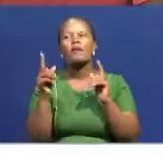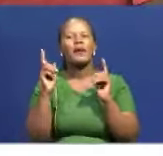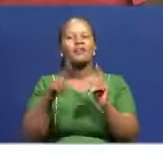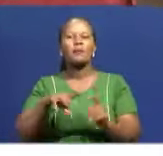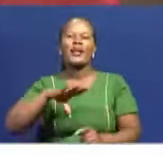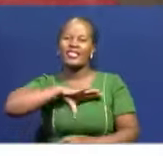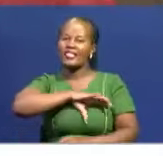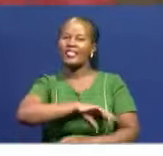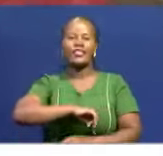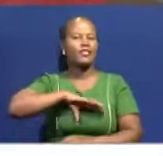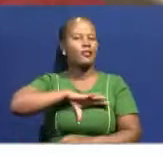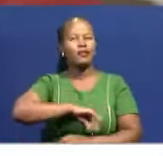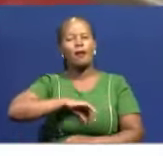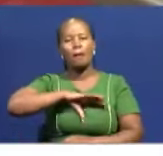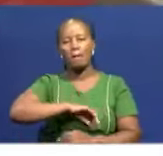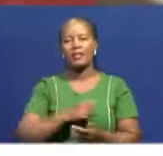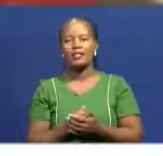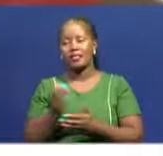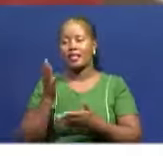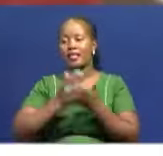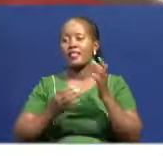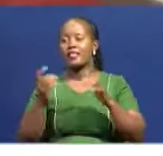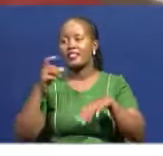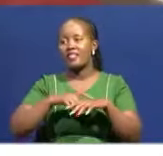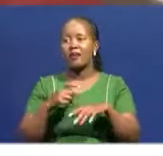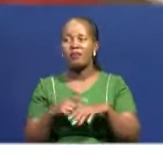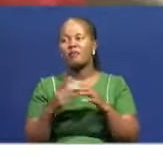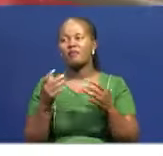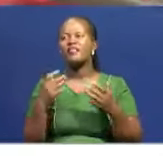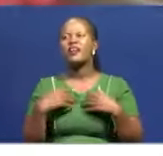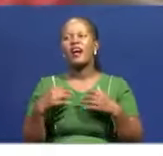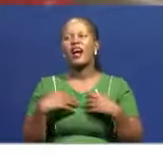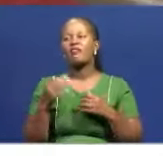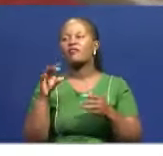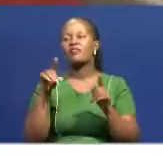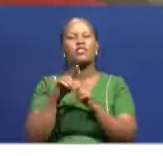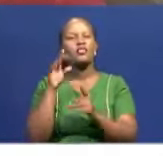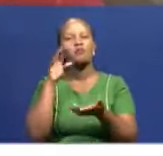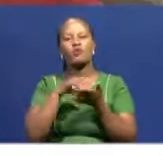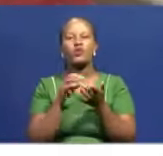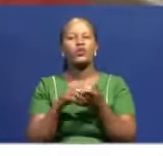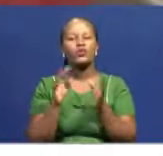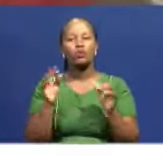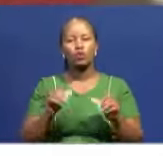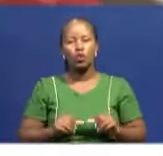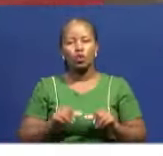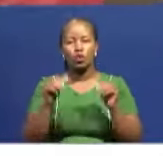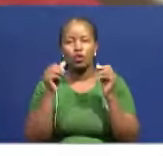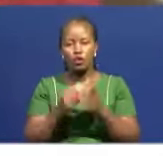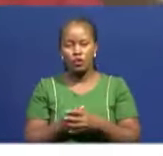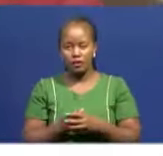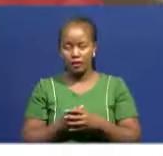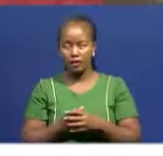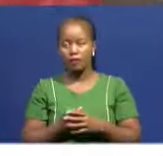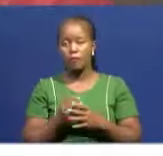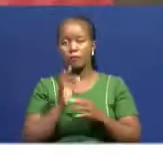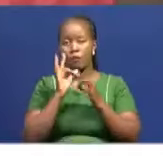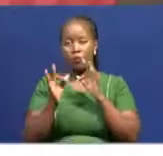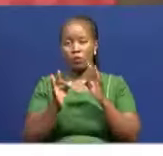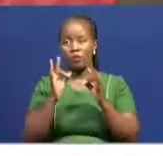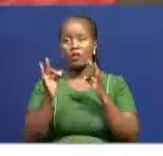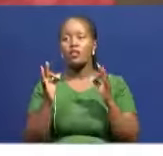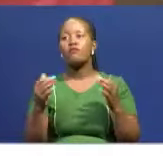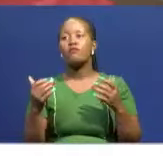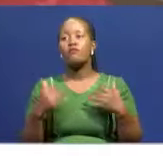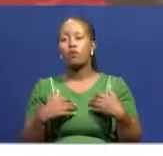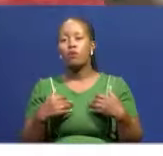conditions. And sometimes that has been the Achilles heel of the Simbas, and to a lesser extent the Sevens, but especially the Simbas. When we've got somewhere and